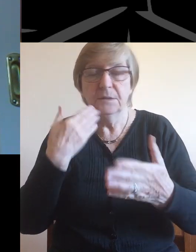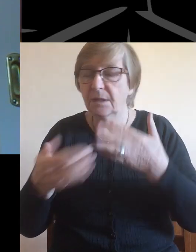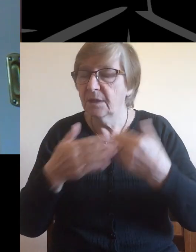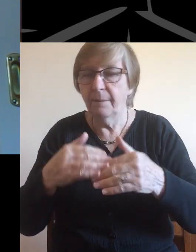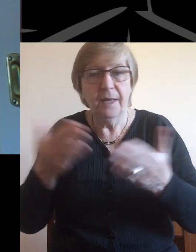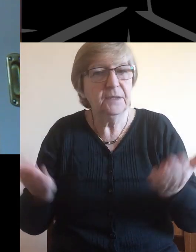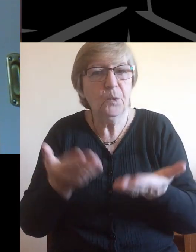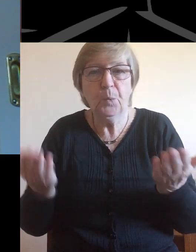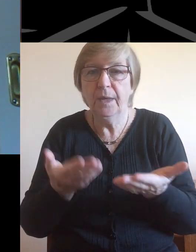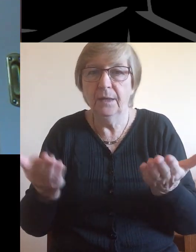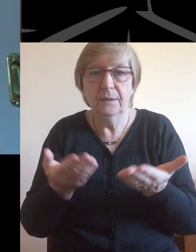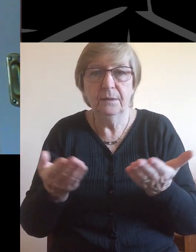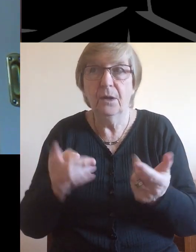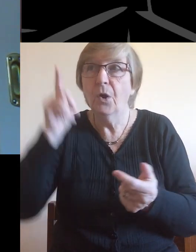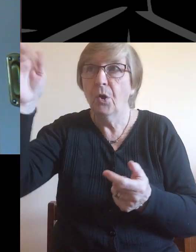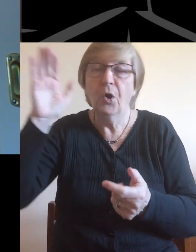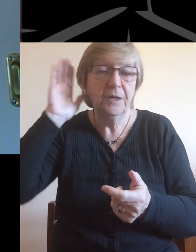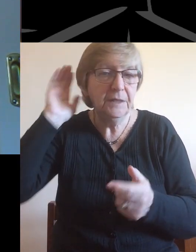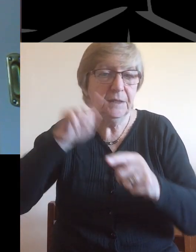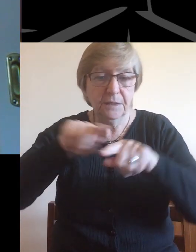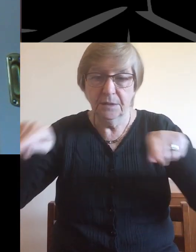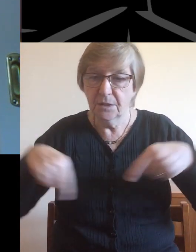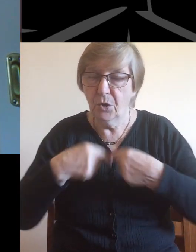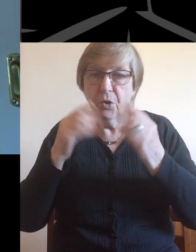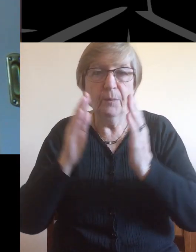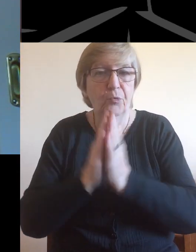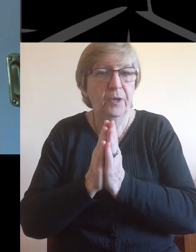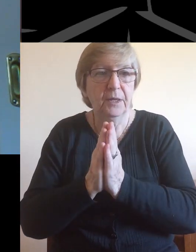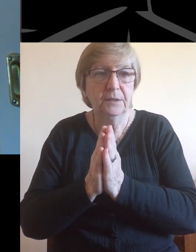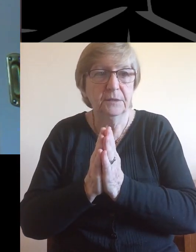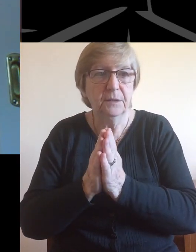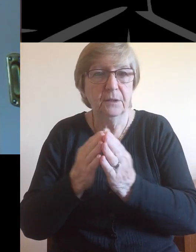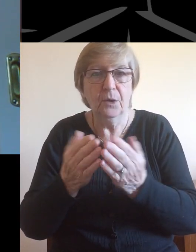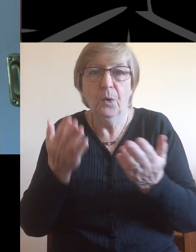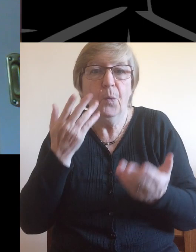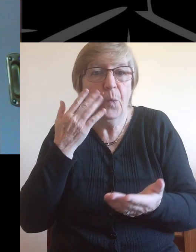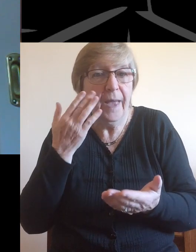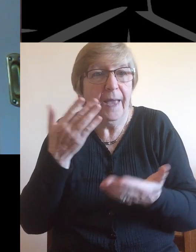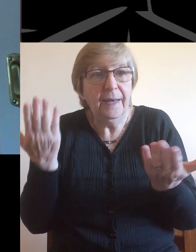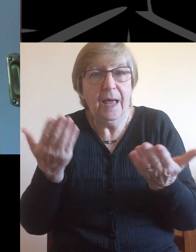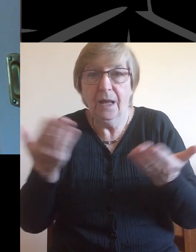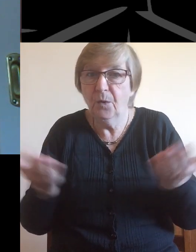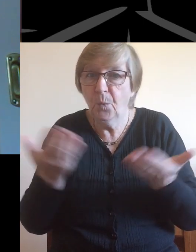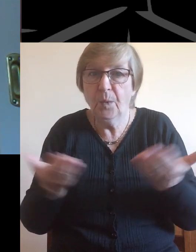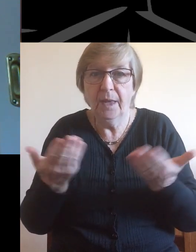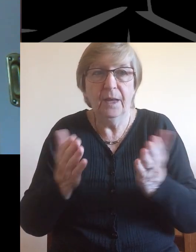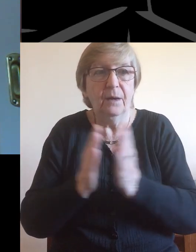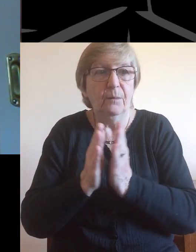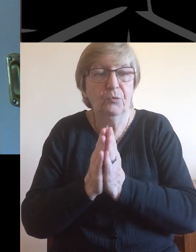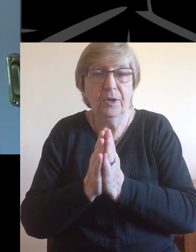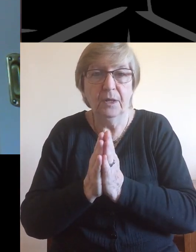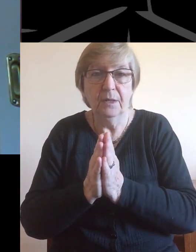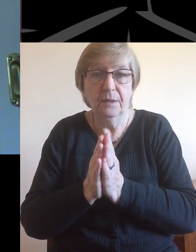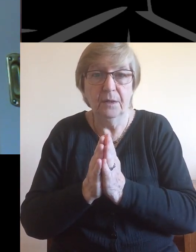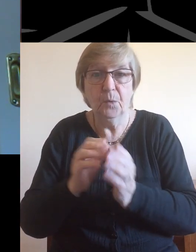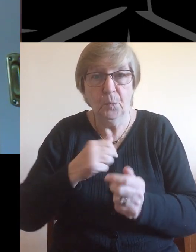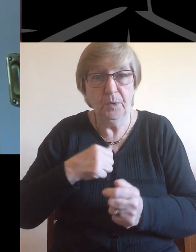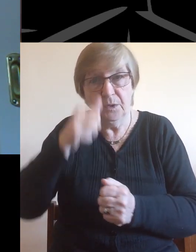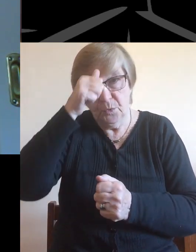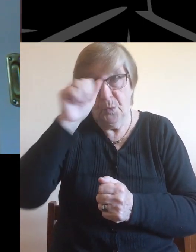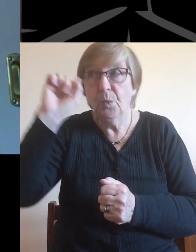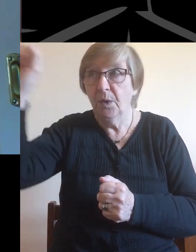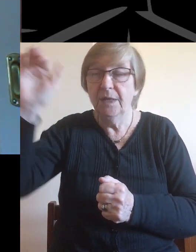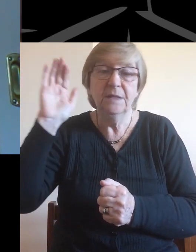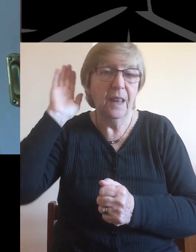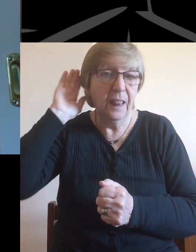are, he hears our prayers wherever or whenever we pray, and that he is listening to